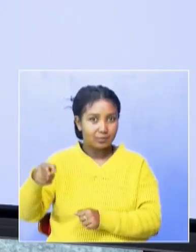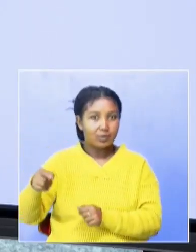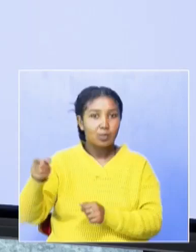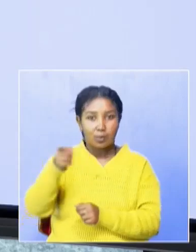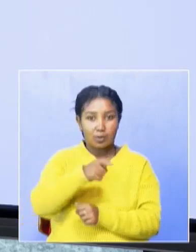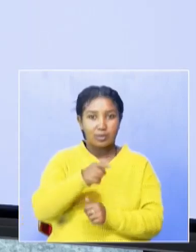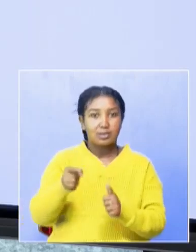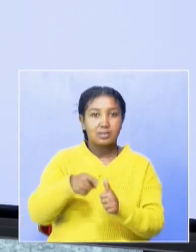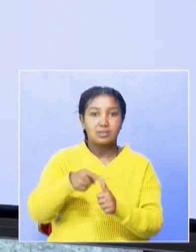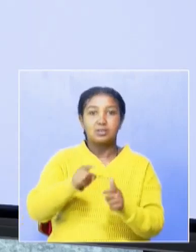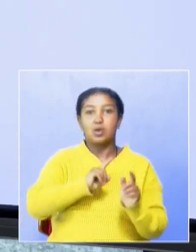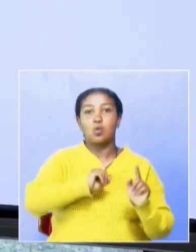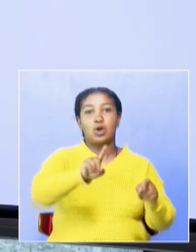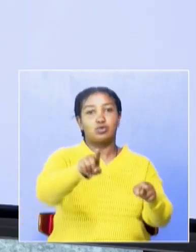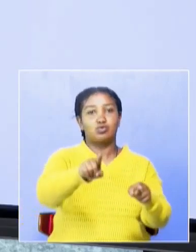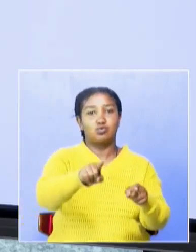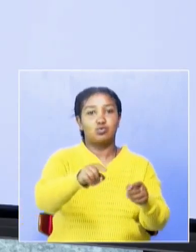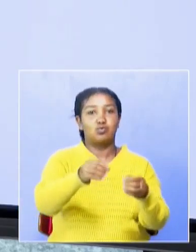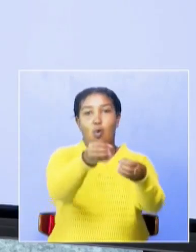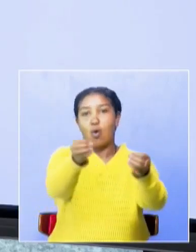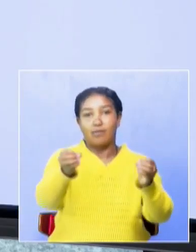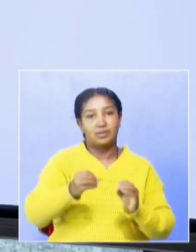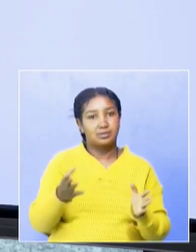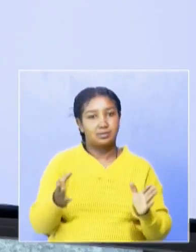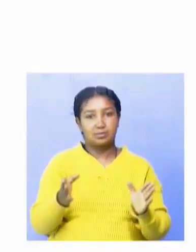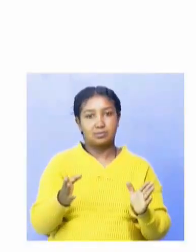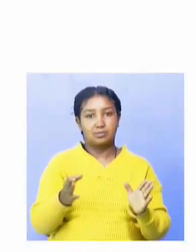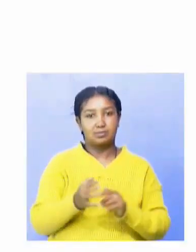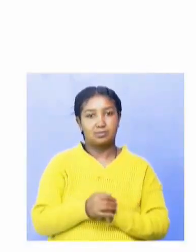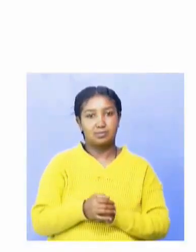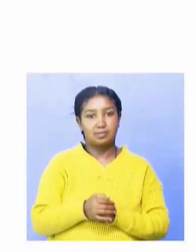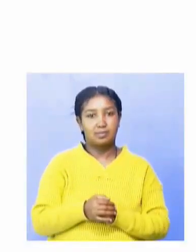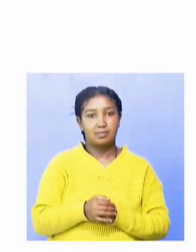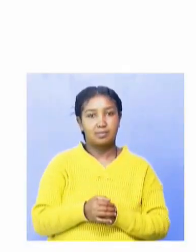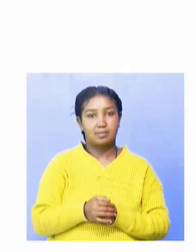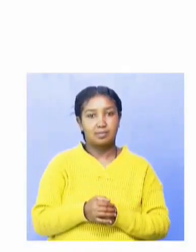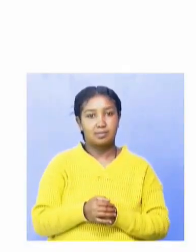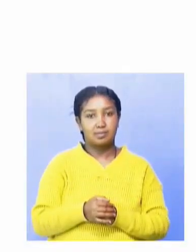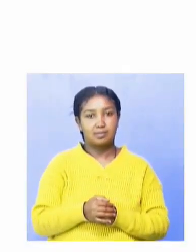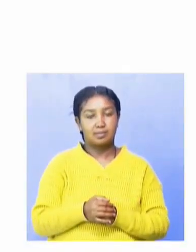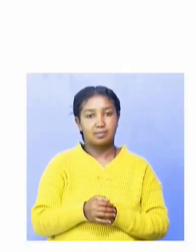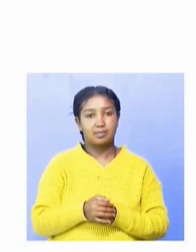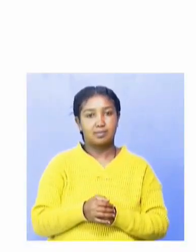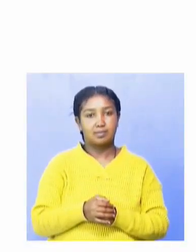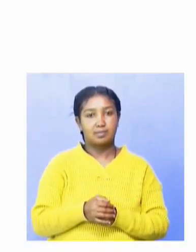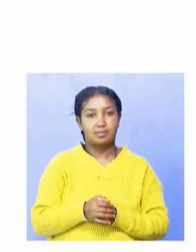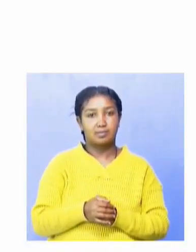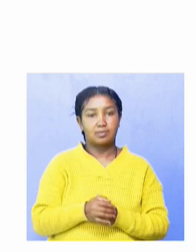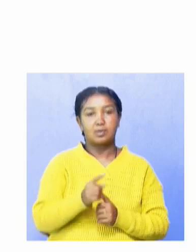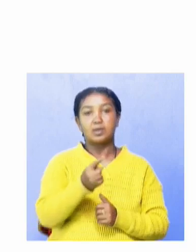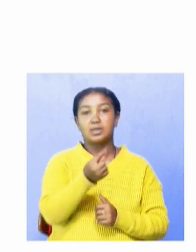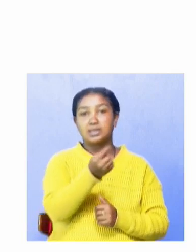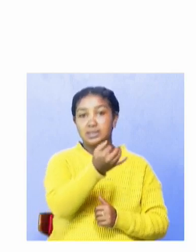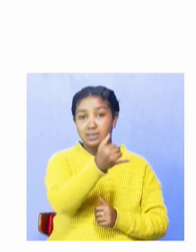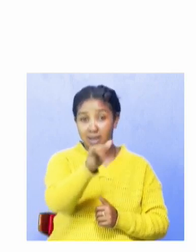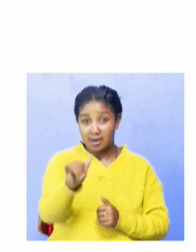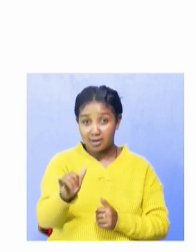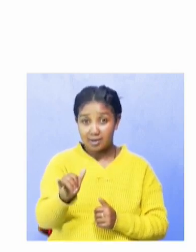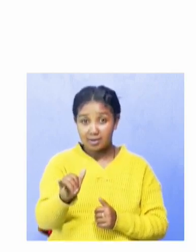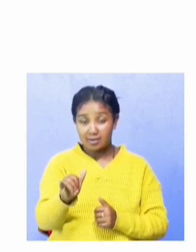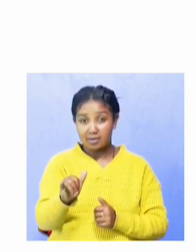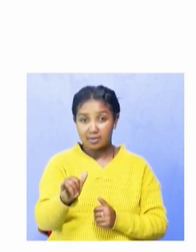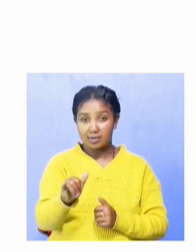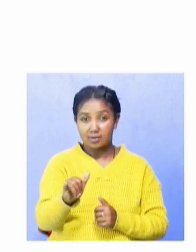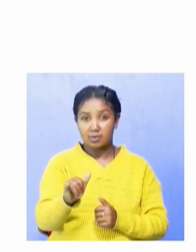one? They went to the office. Then they